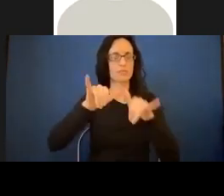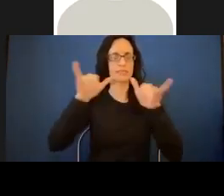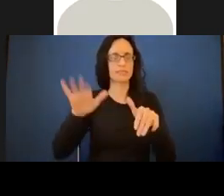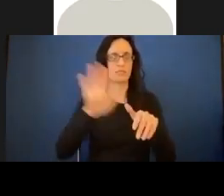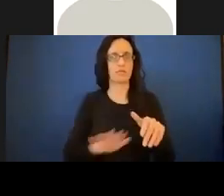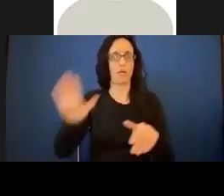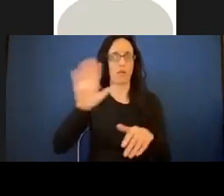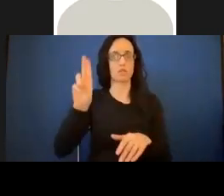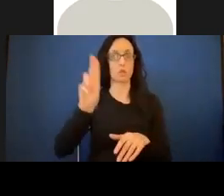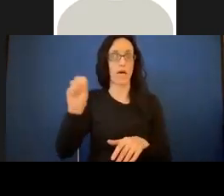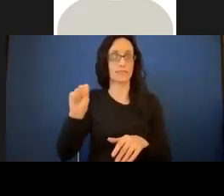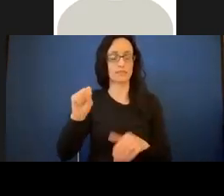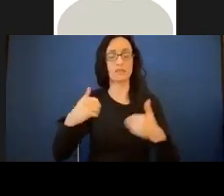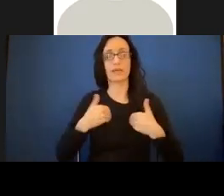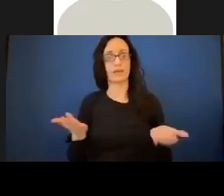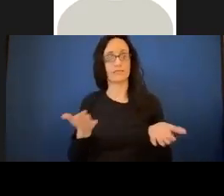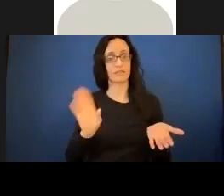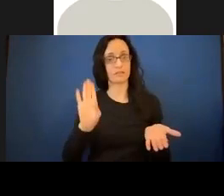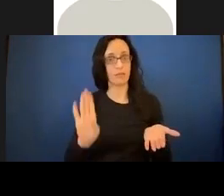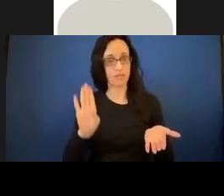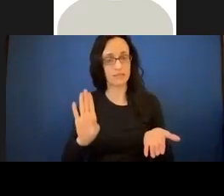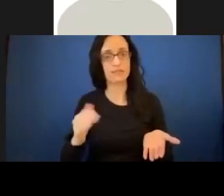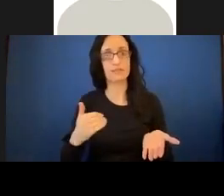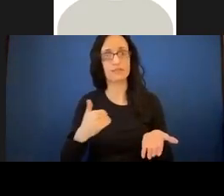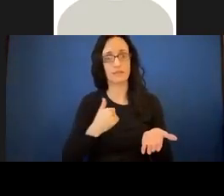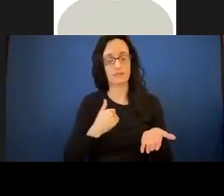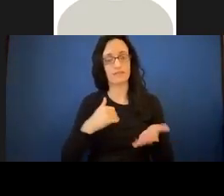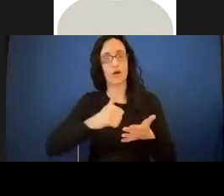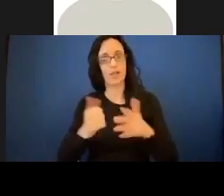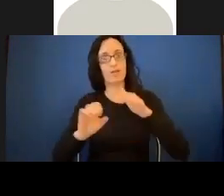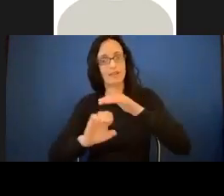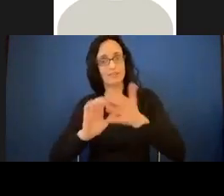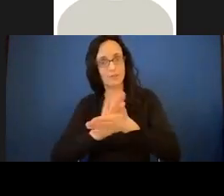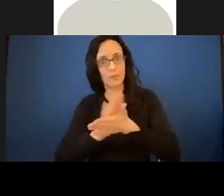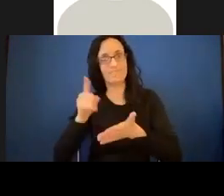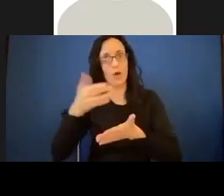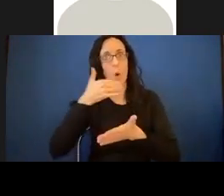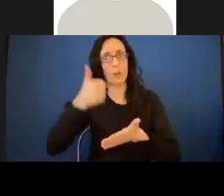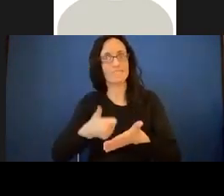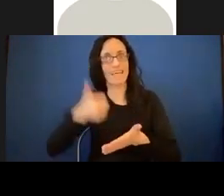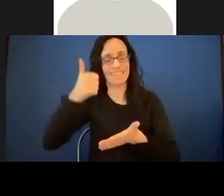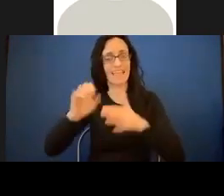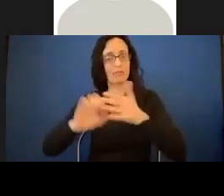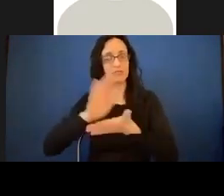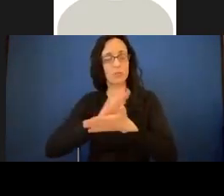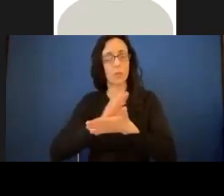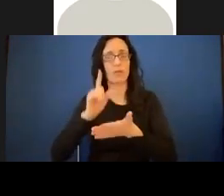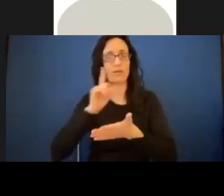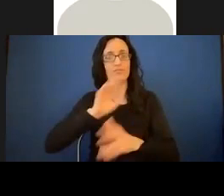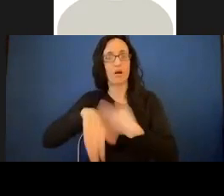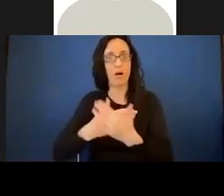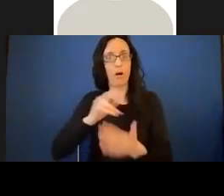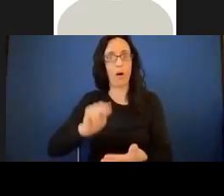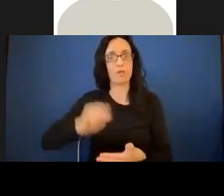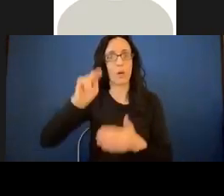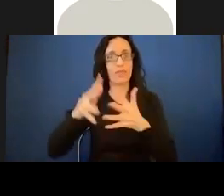have right here in Boston, we have the Mather Elementary School, which is the oldest elementary school on the continent. We have